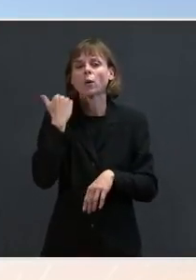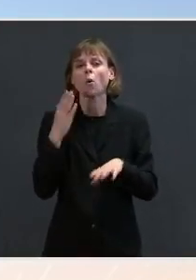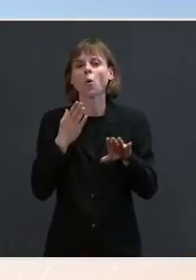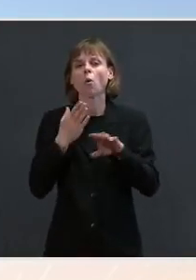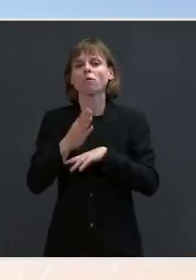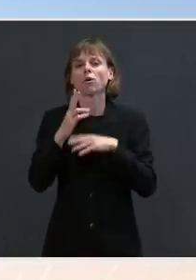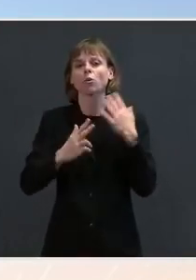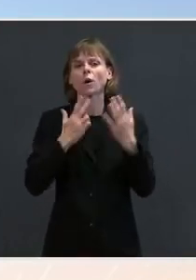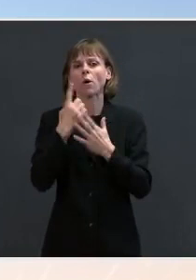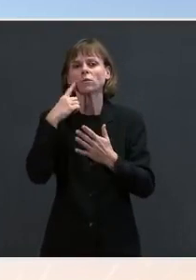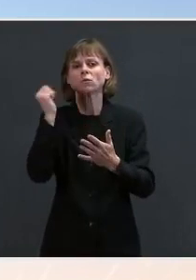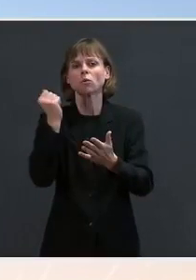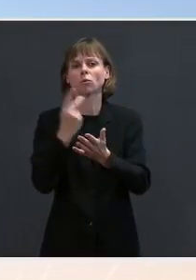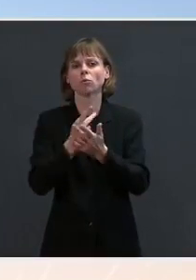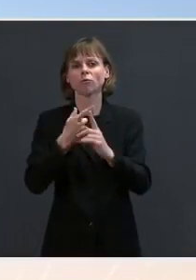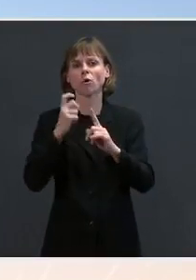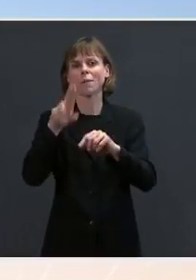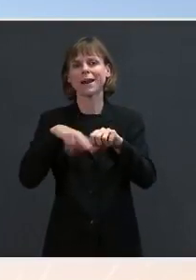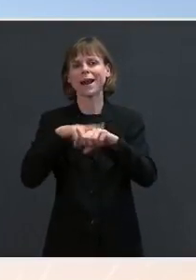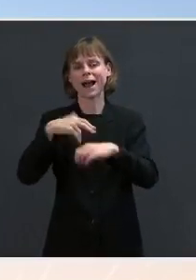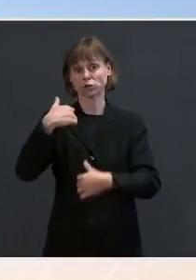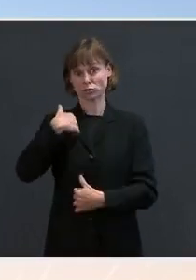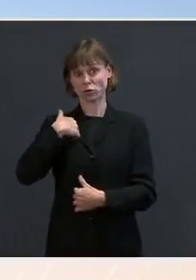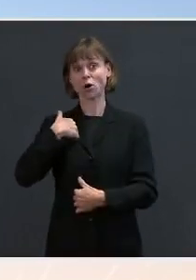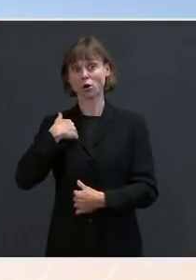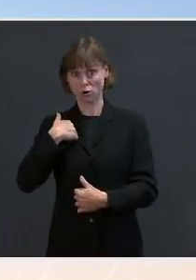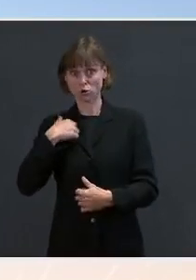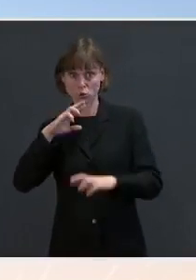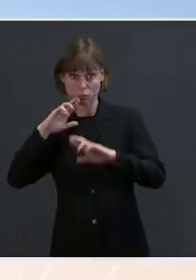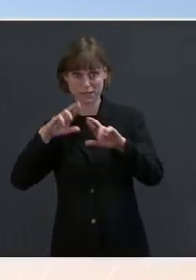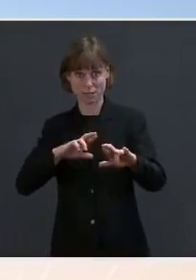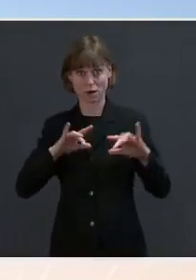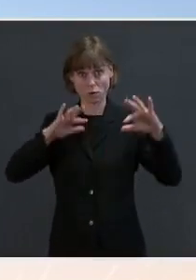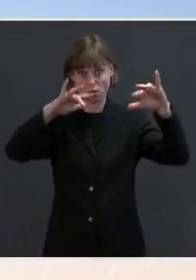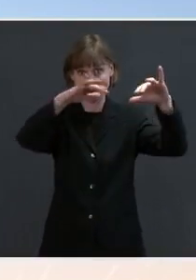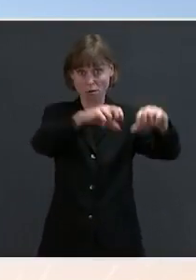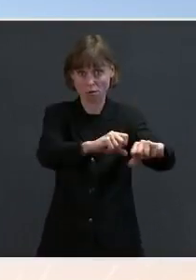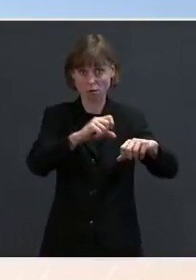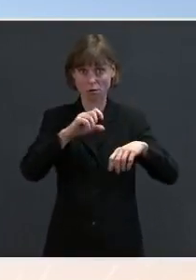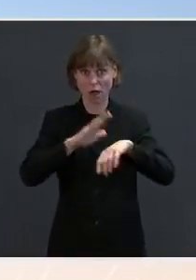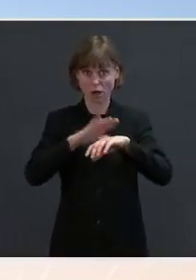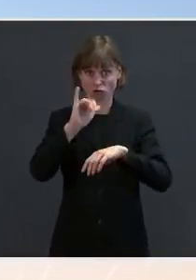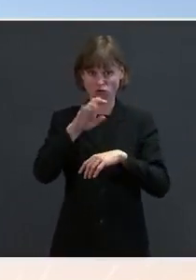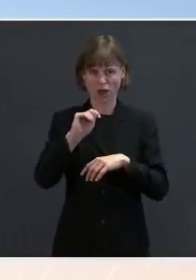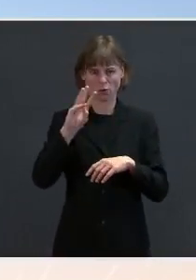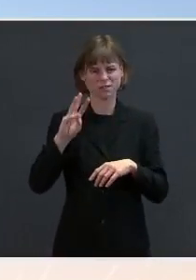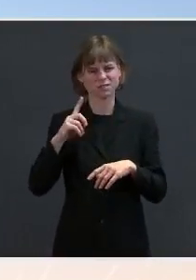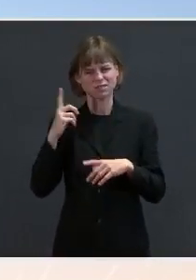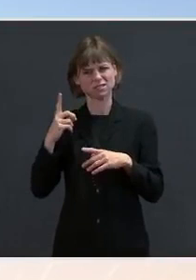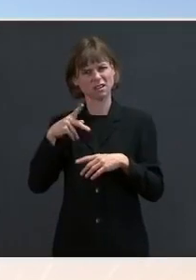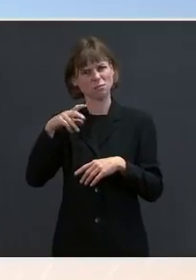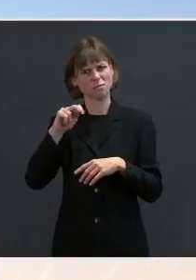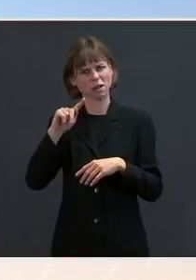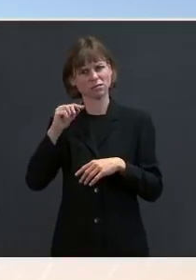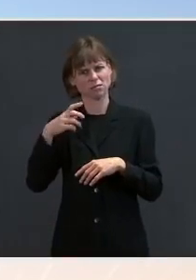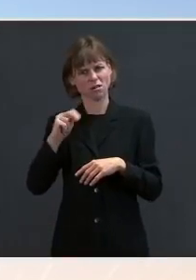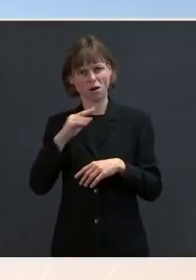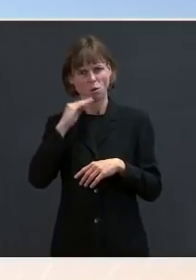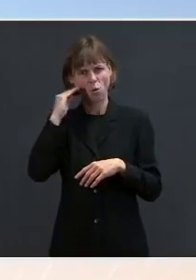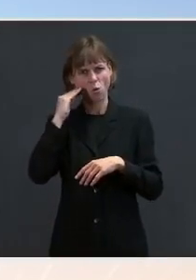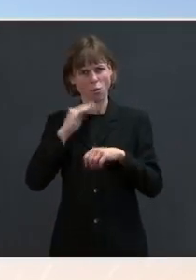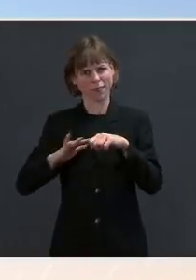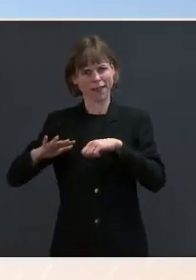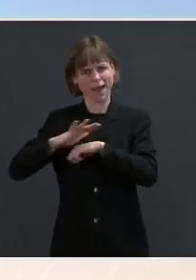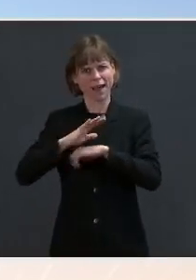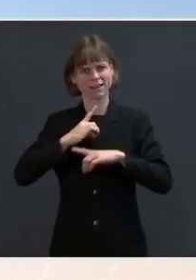approval to come down before the National Guard was sent to respond to the insurrection. But the Pentagon's Homeland Defense Chief actually disputed that